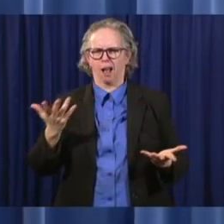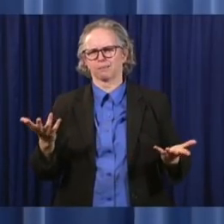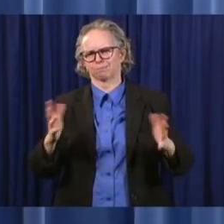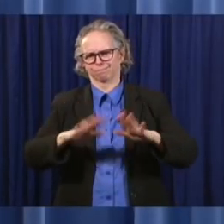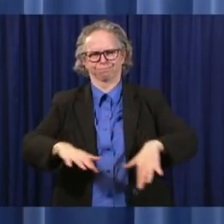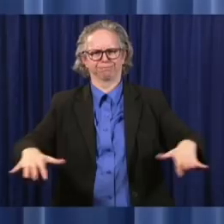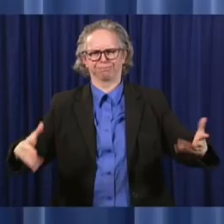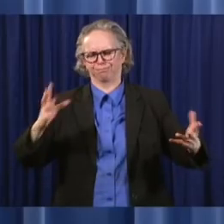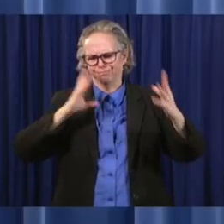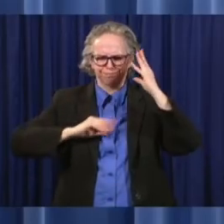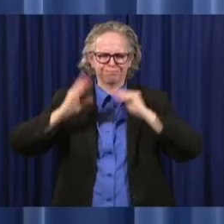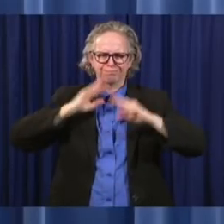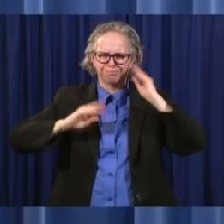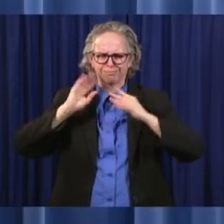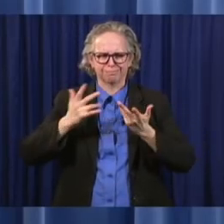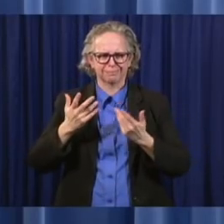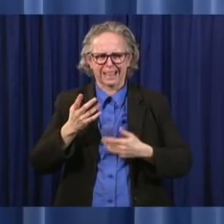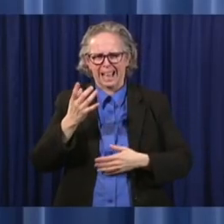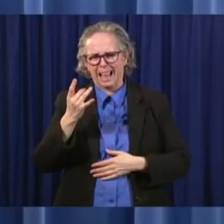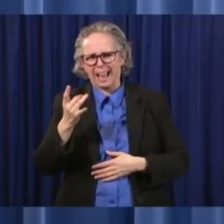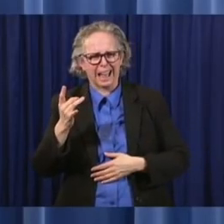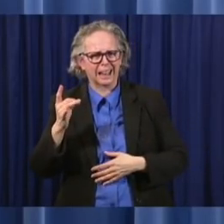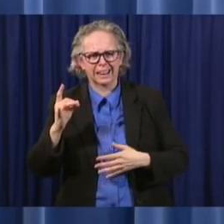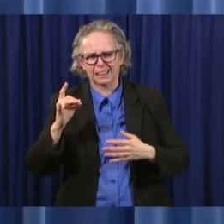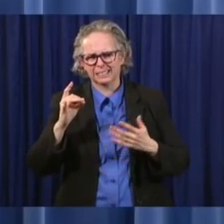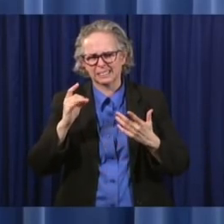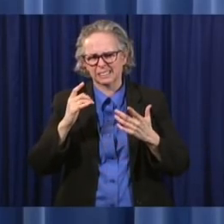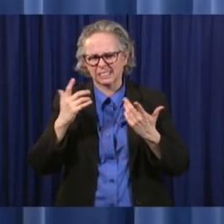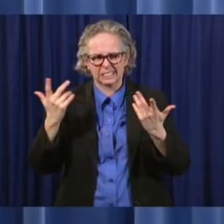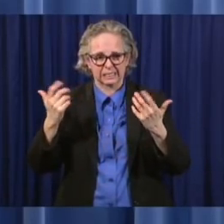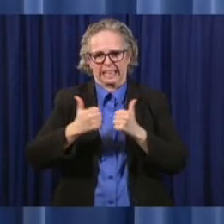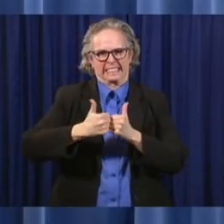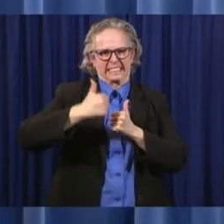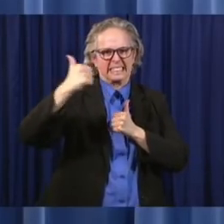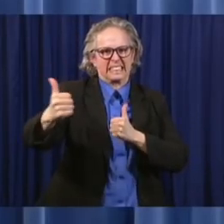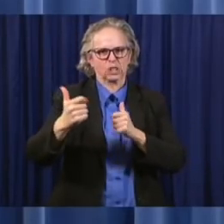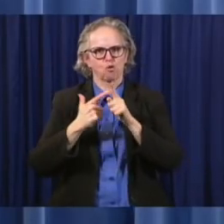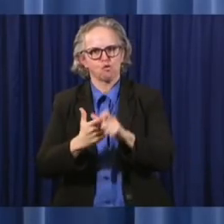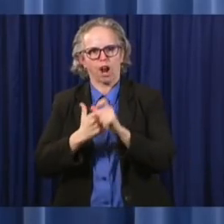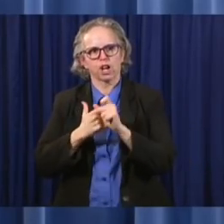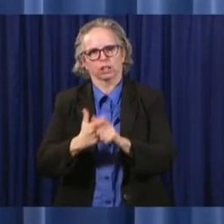all 8 kids were distance runners. And although